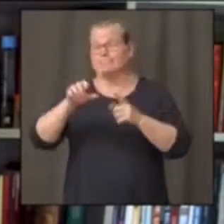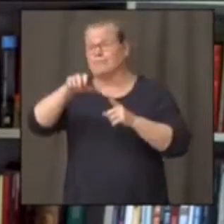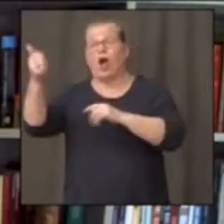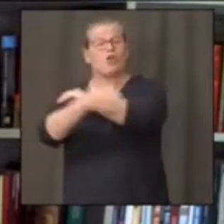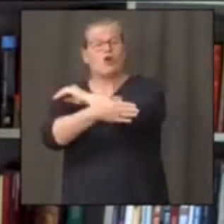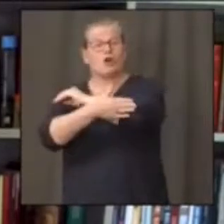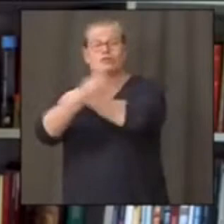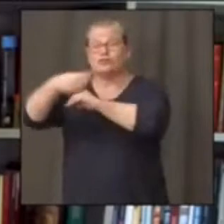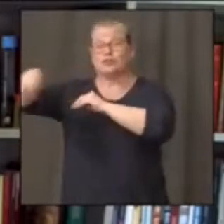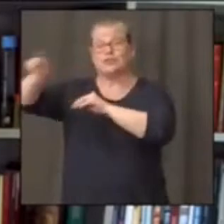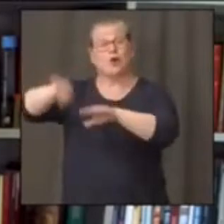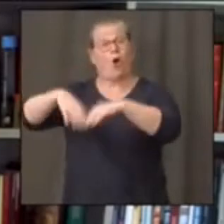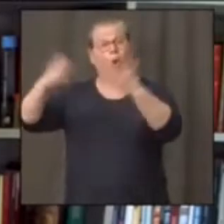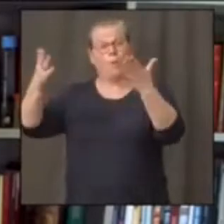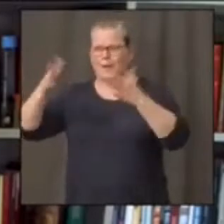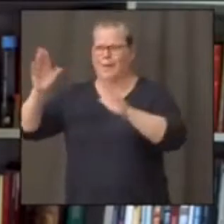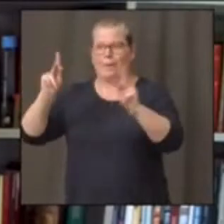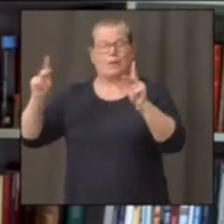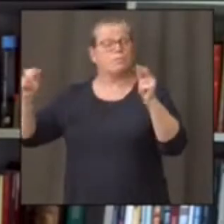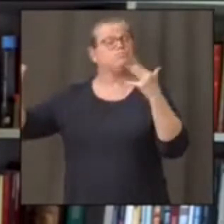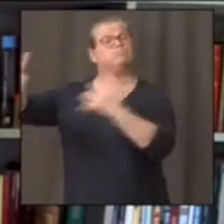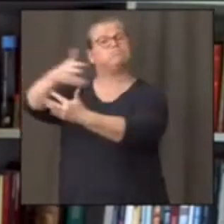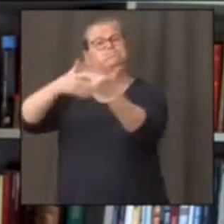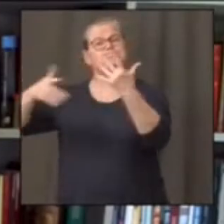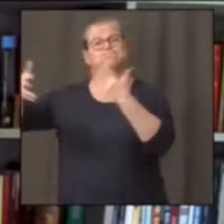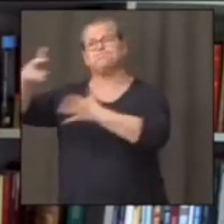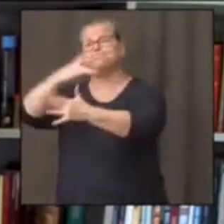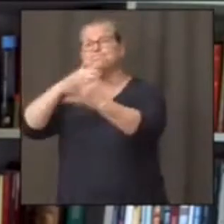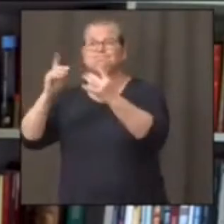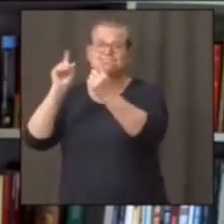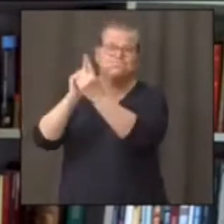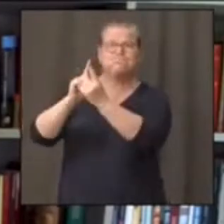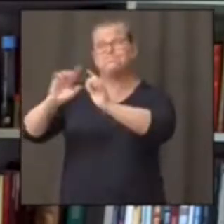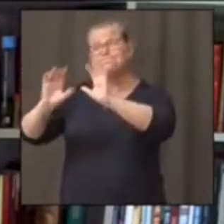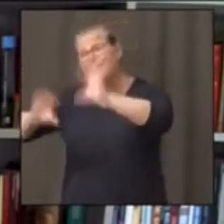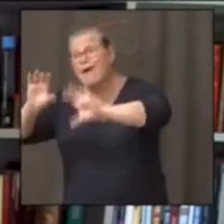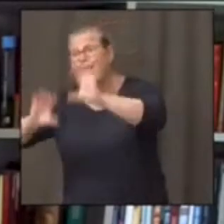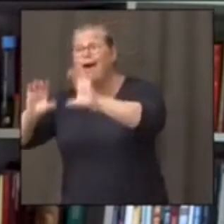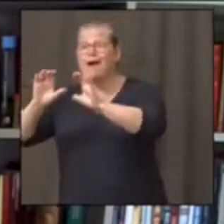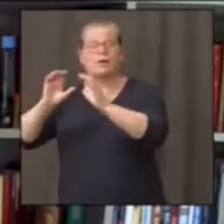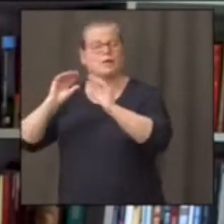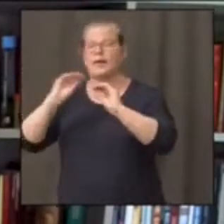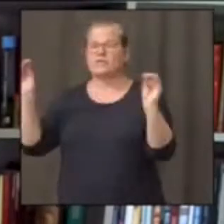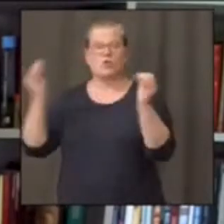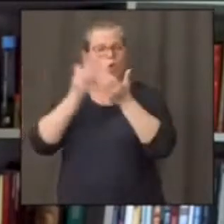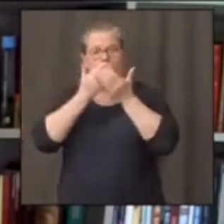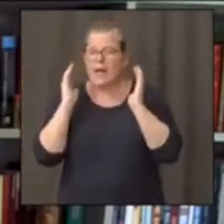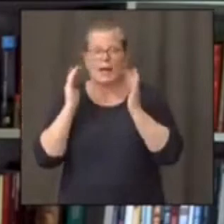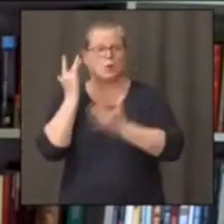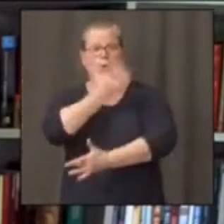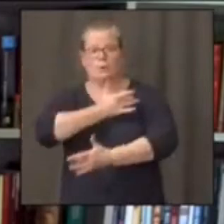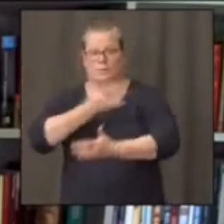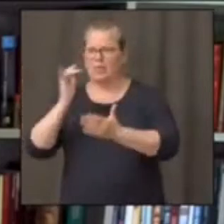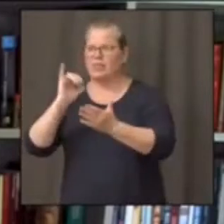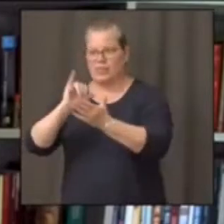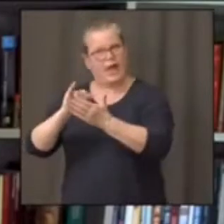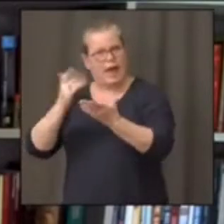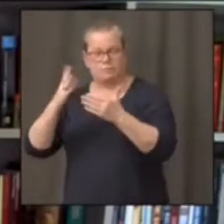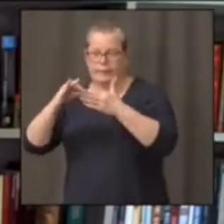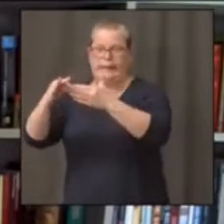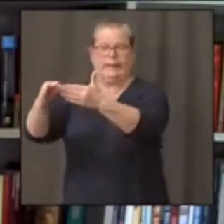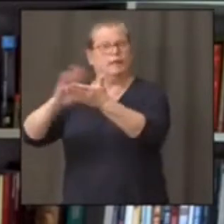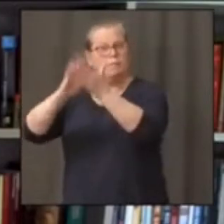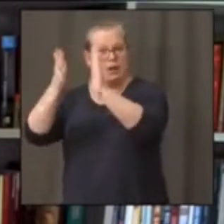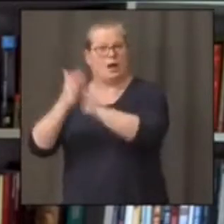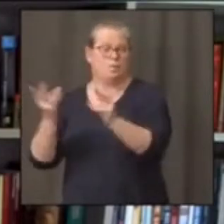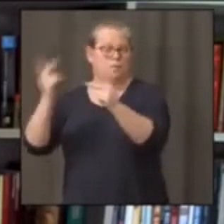without, use of face masks, that's a setup for transmission. And I think that's played out,